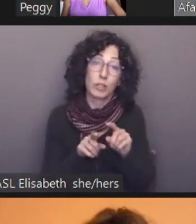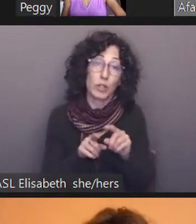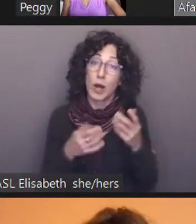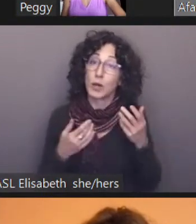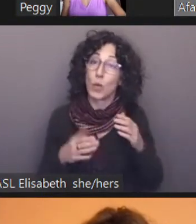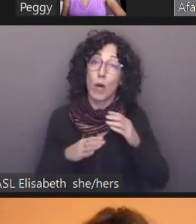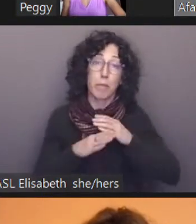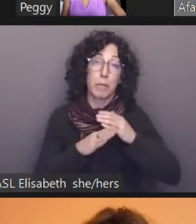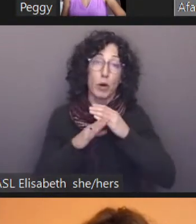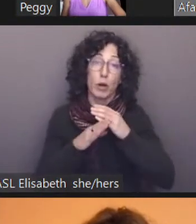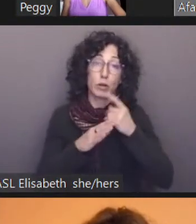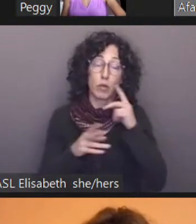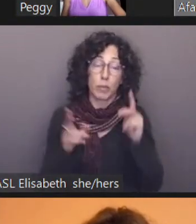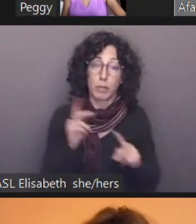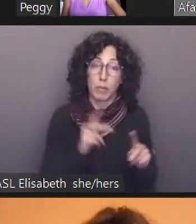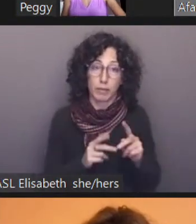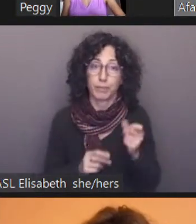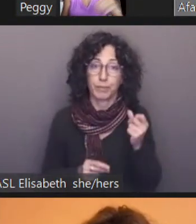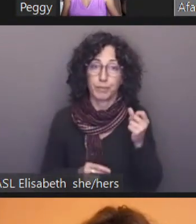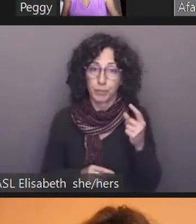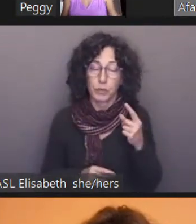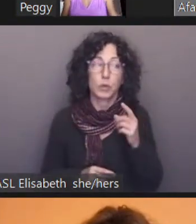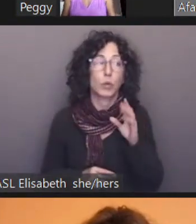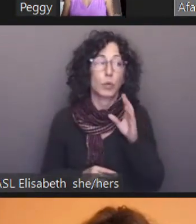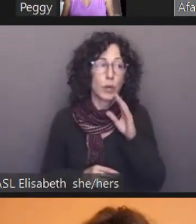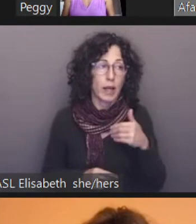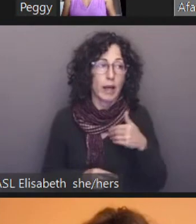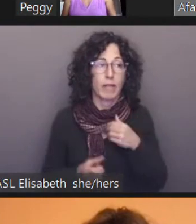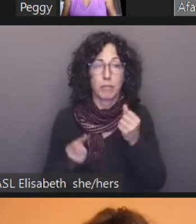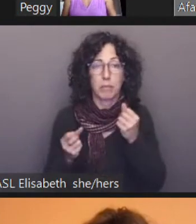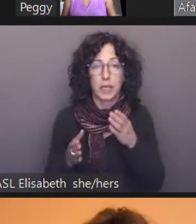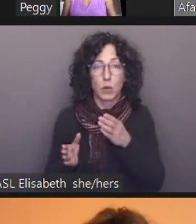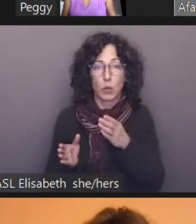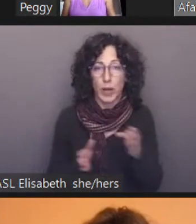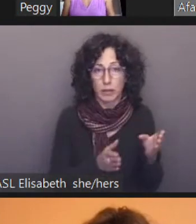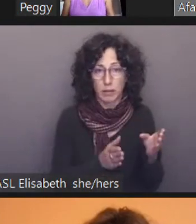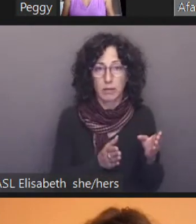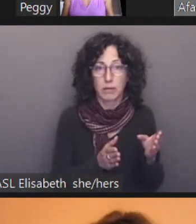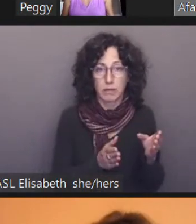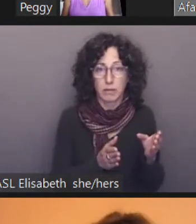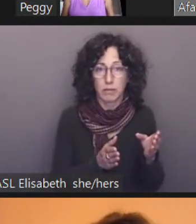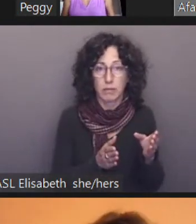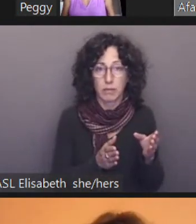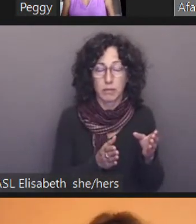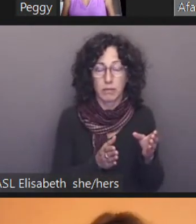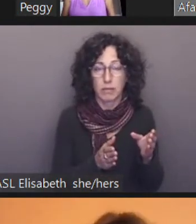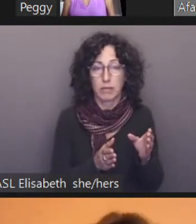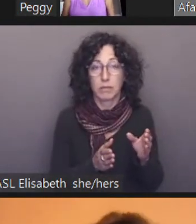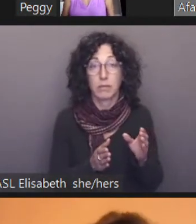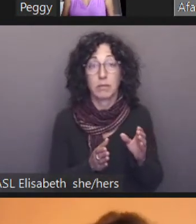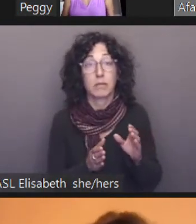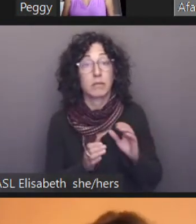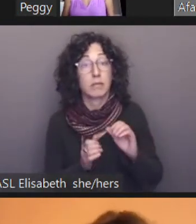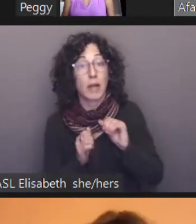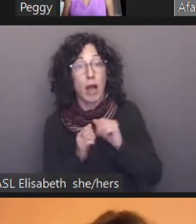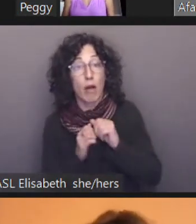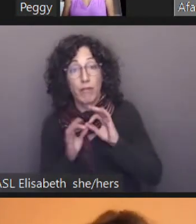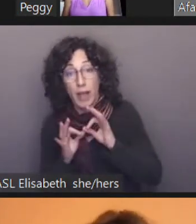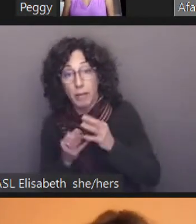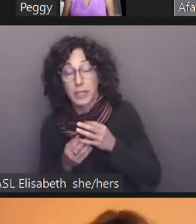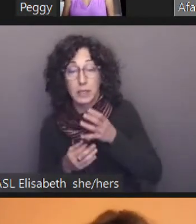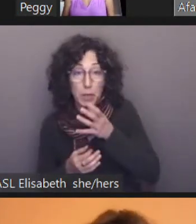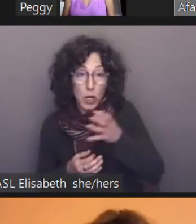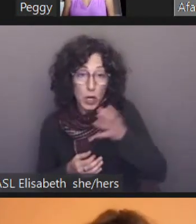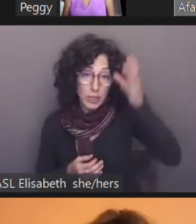getting the vaccine. So we will have multiple ways in which families, which parents and